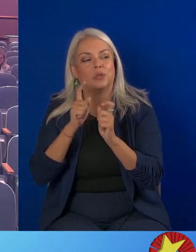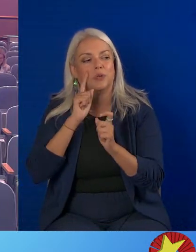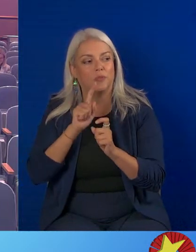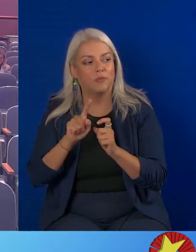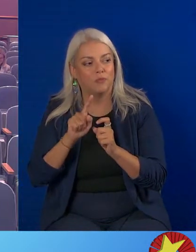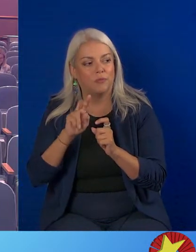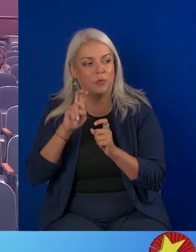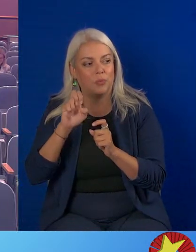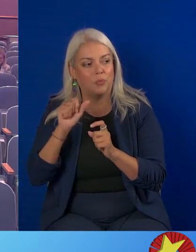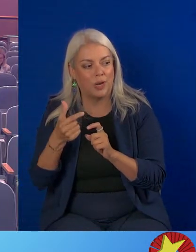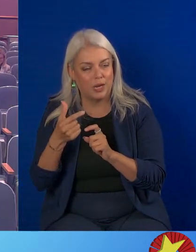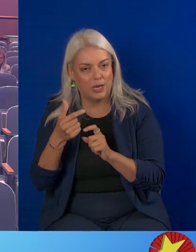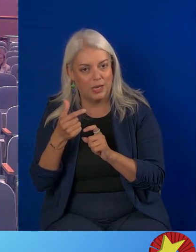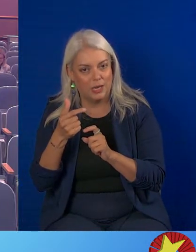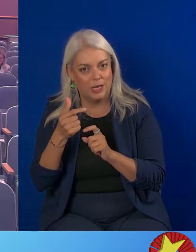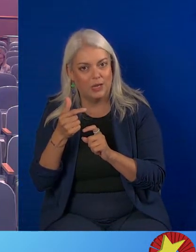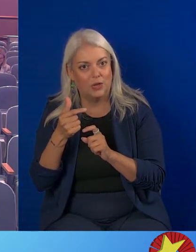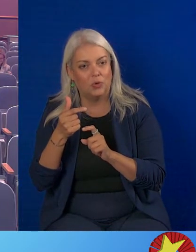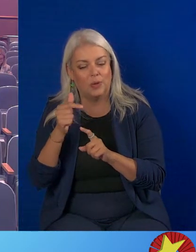regulations